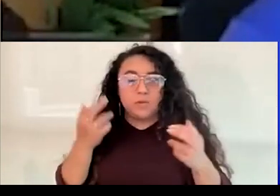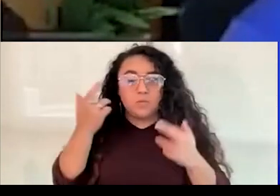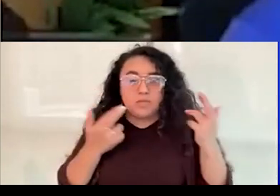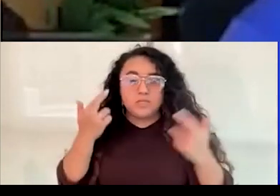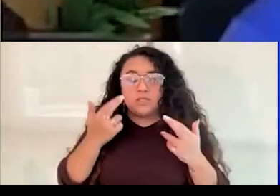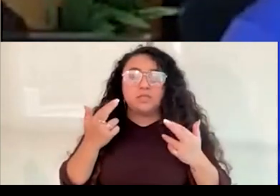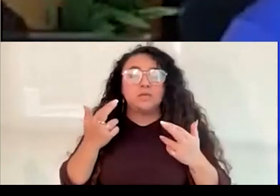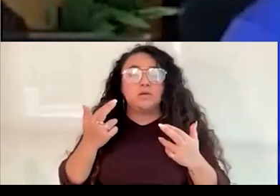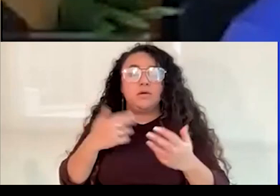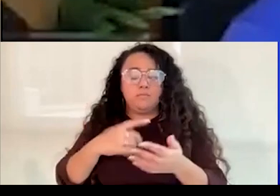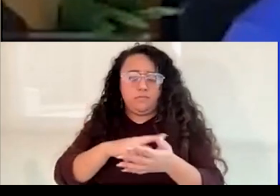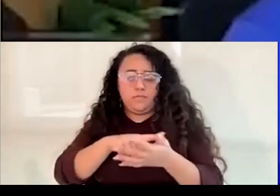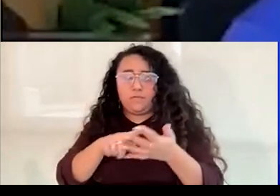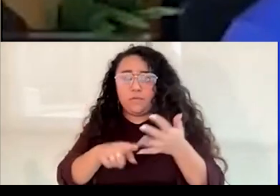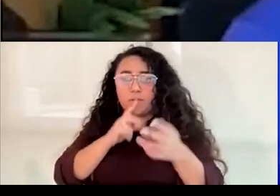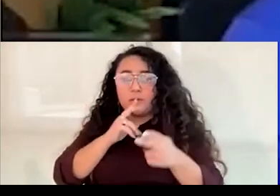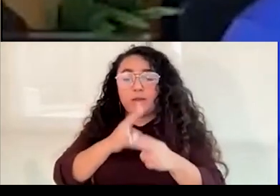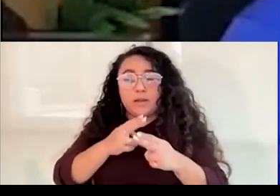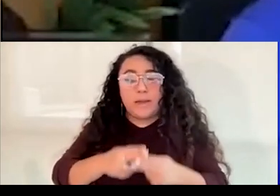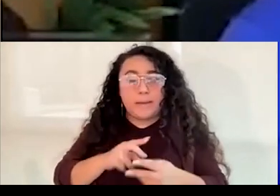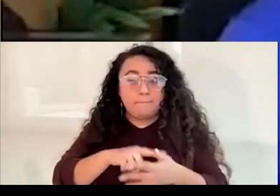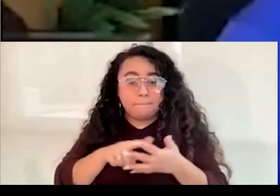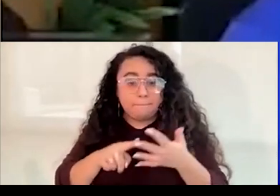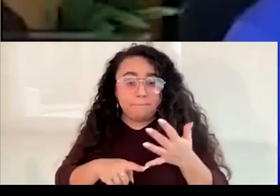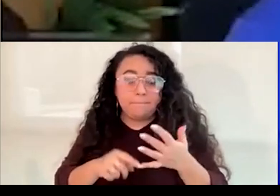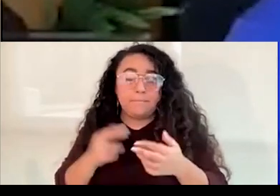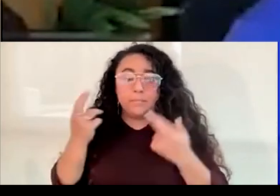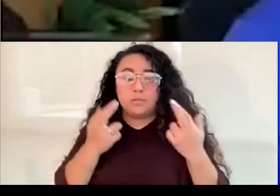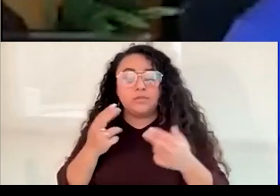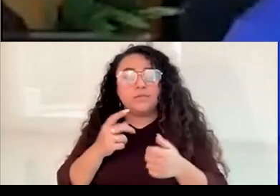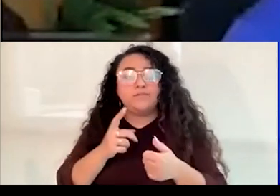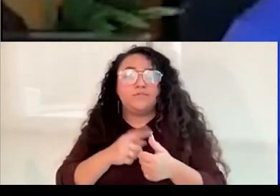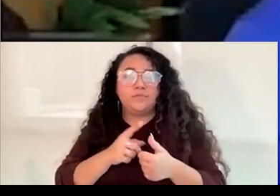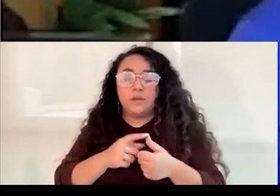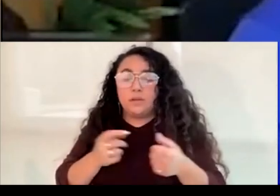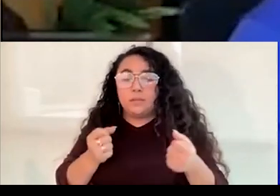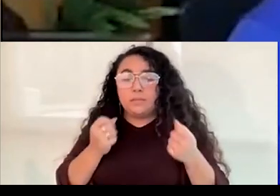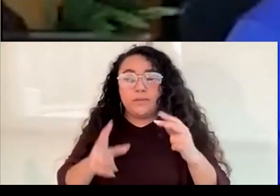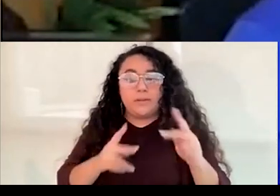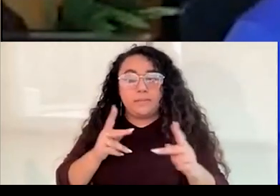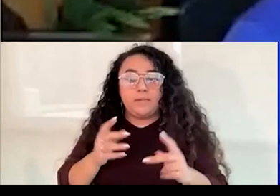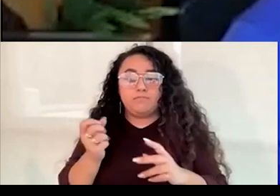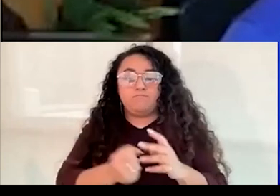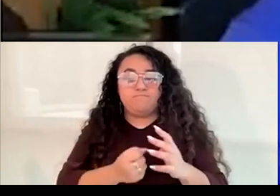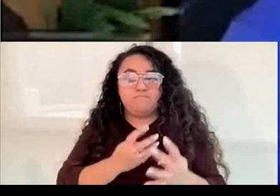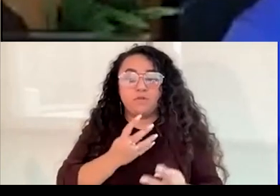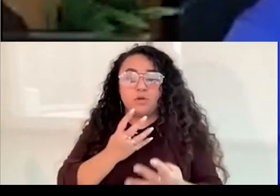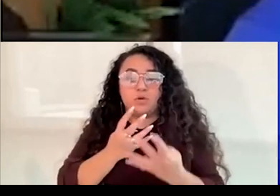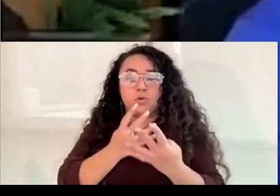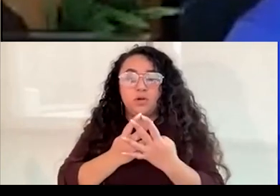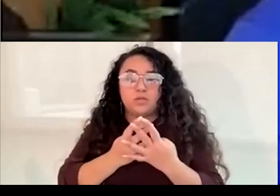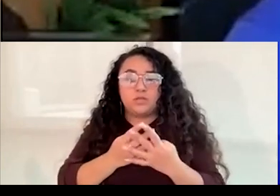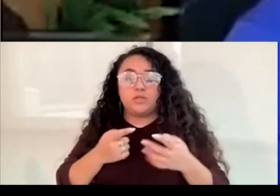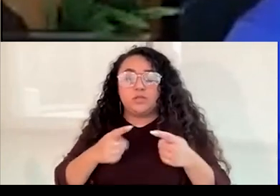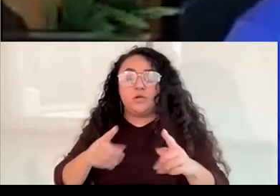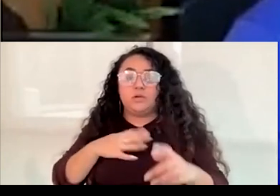Few that I can name is that there are many people who are incarcerated during my time